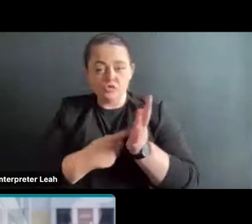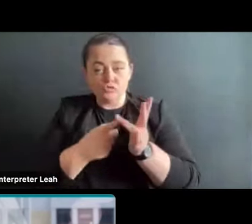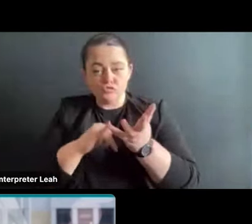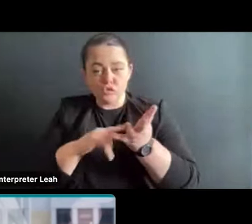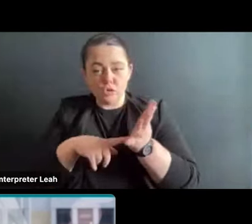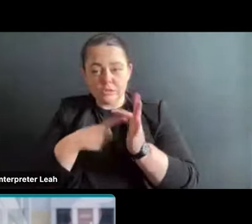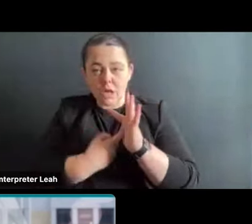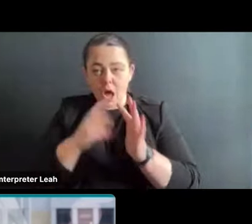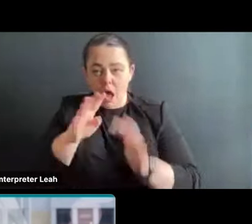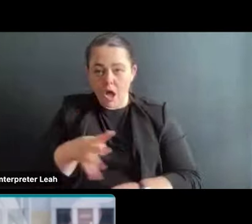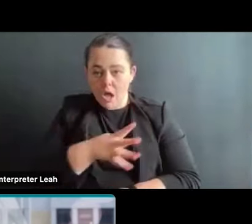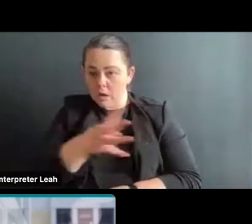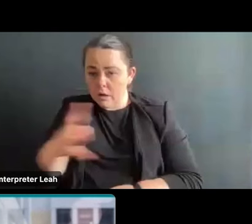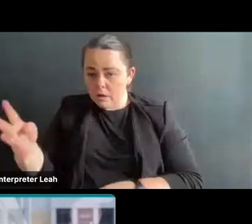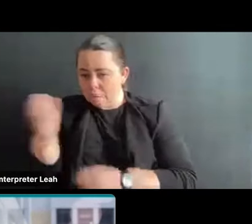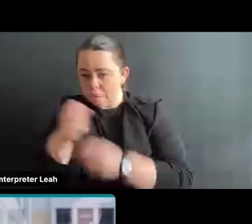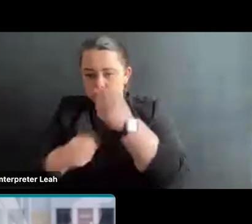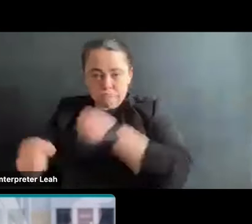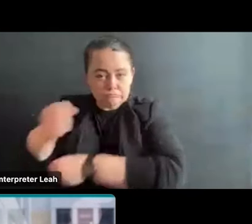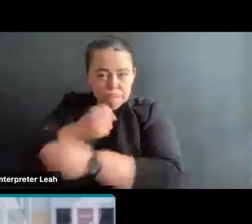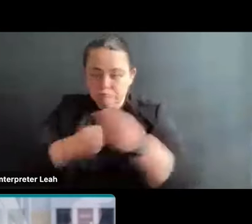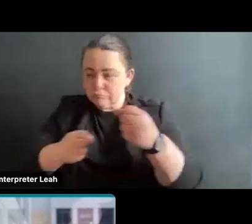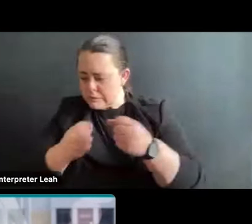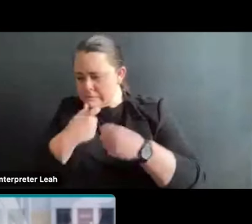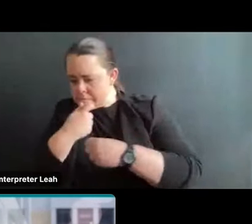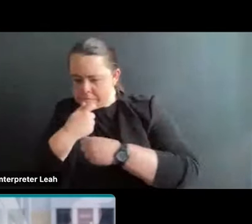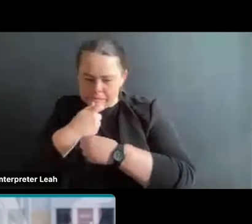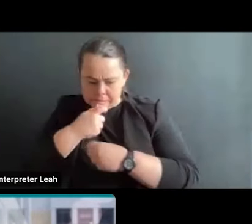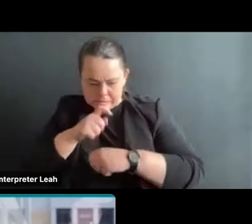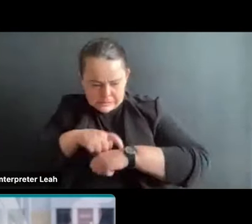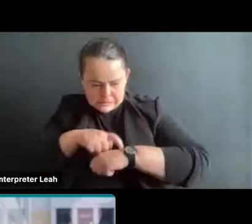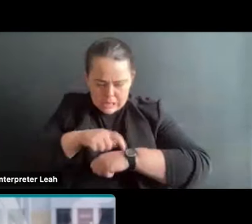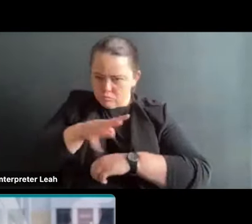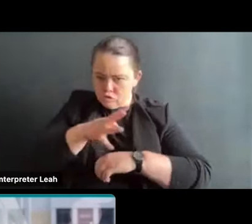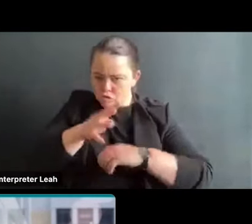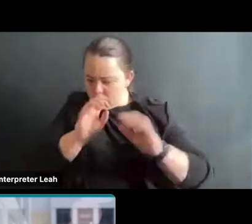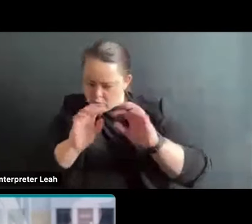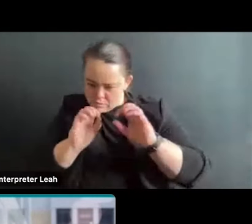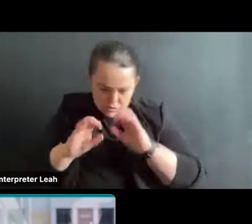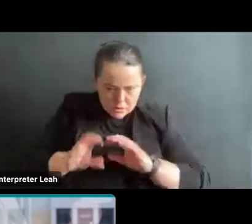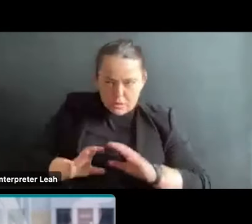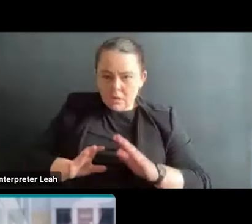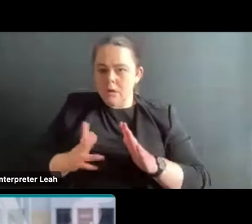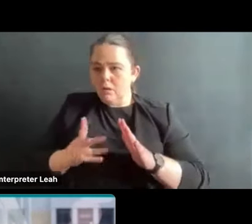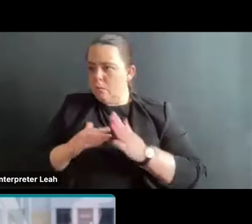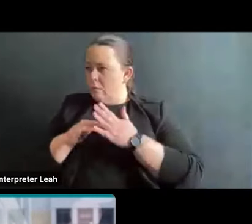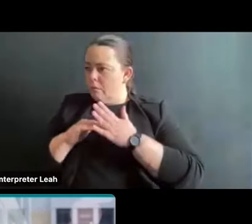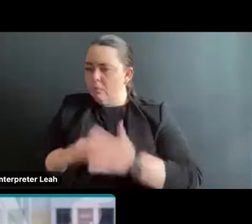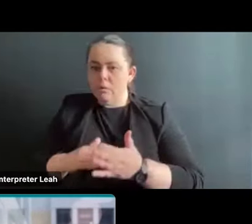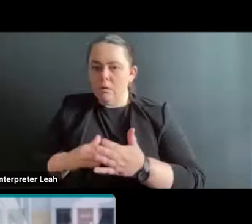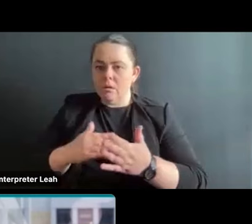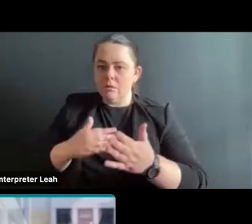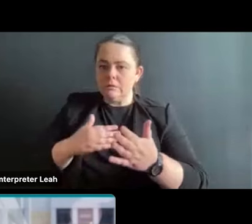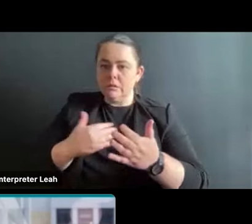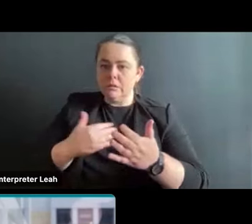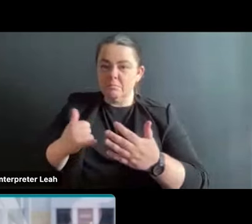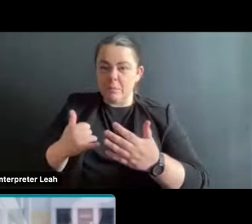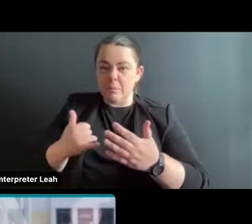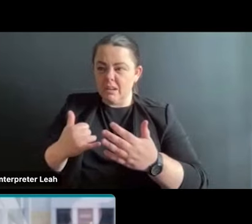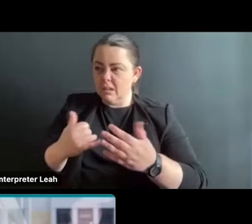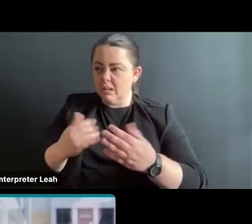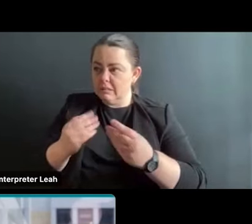other issues relating staff areas that you're dealing with, staff as a collective, your facility management, it might be